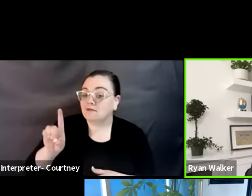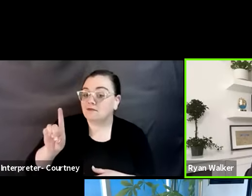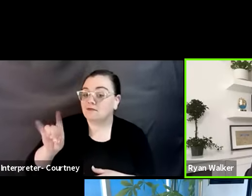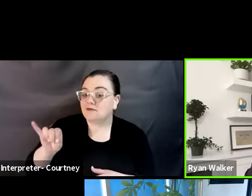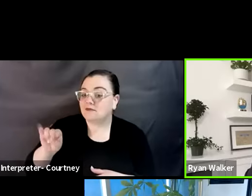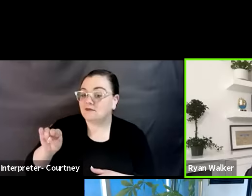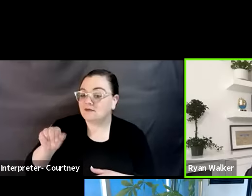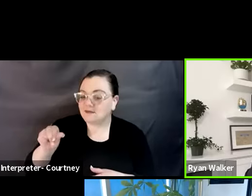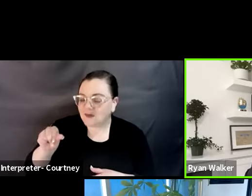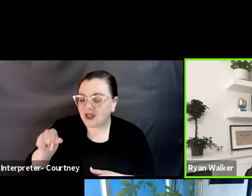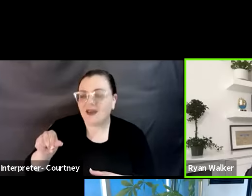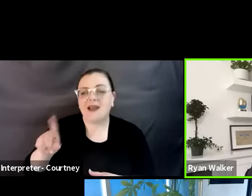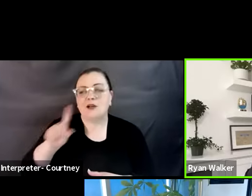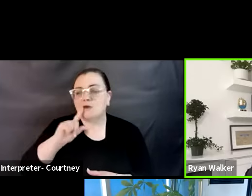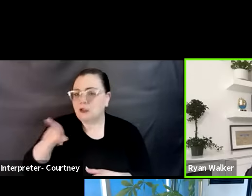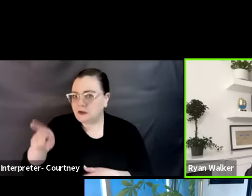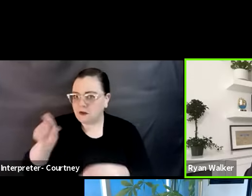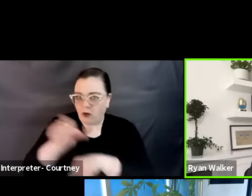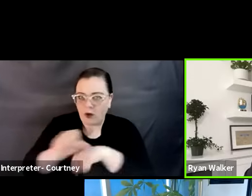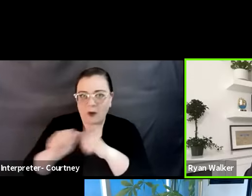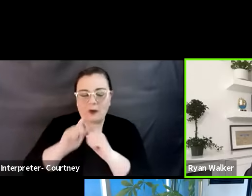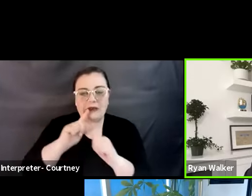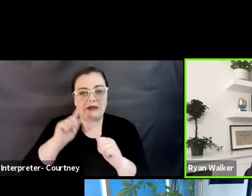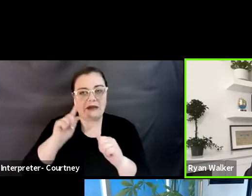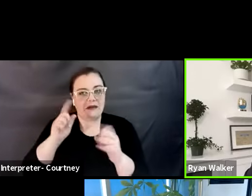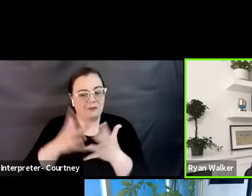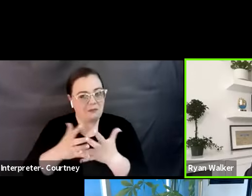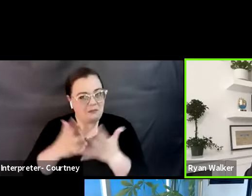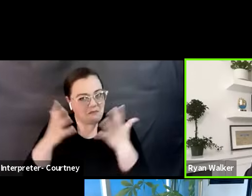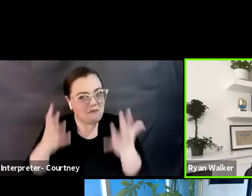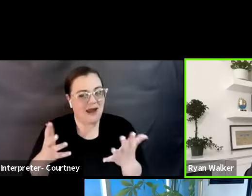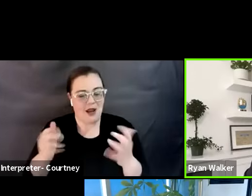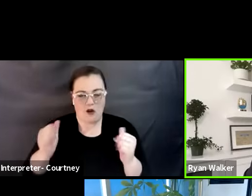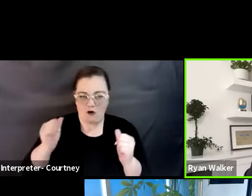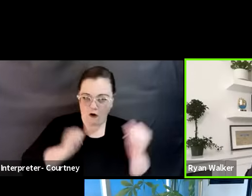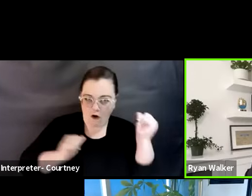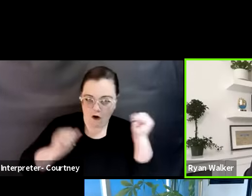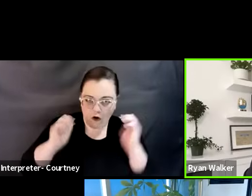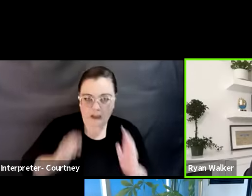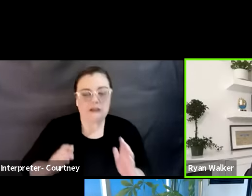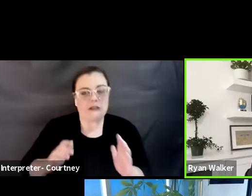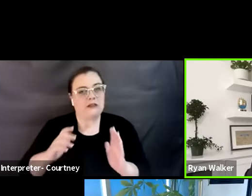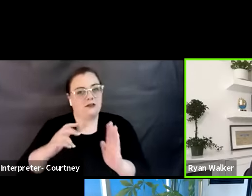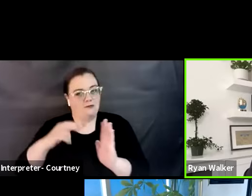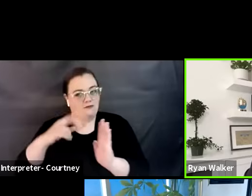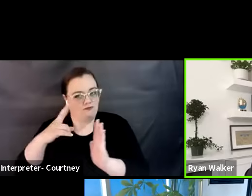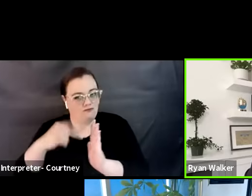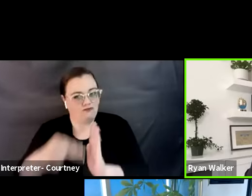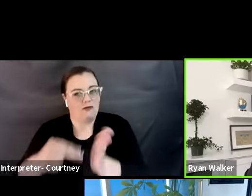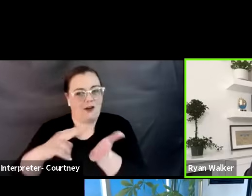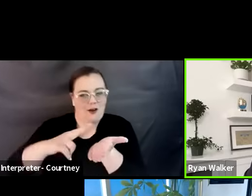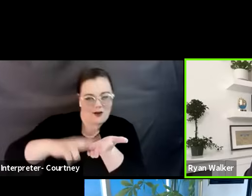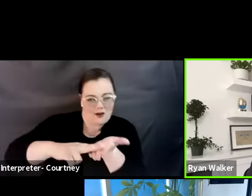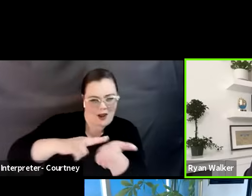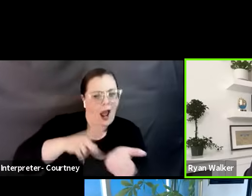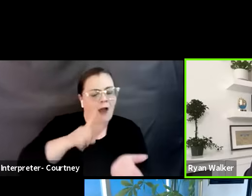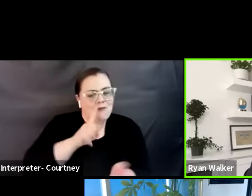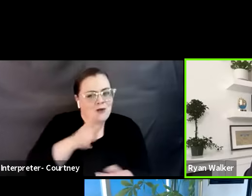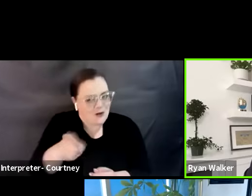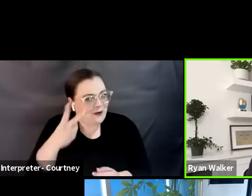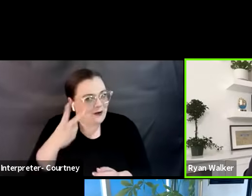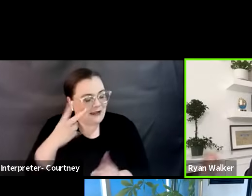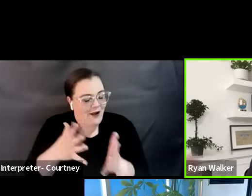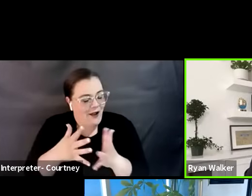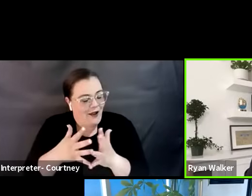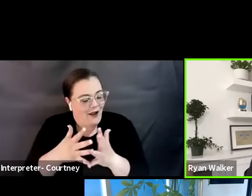with many artists and reading many contracts, you've seen some things. I'm positive of that. Of